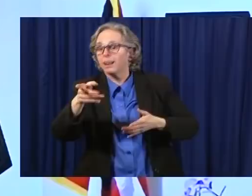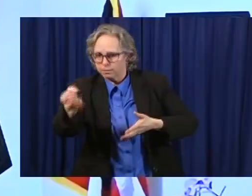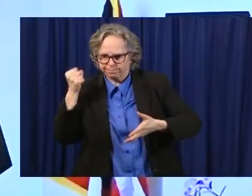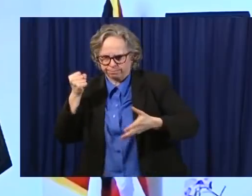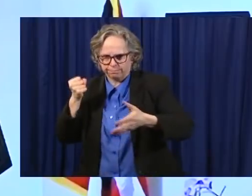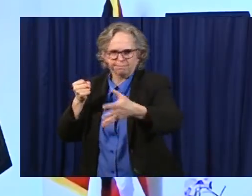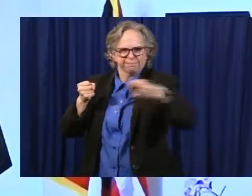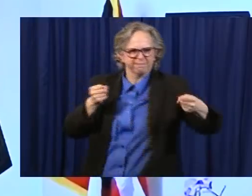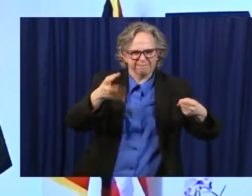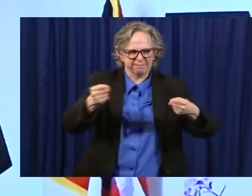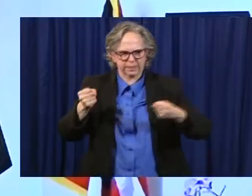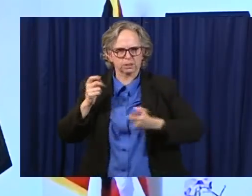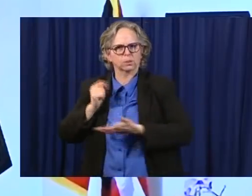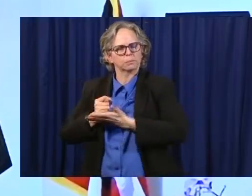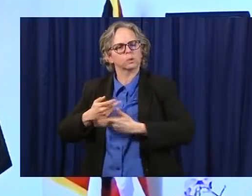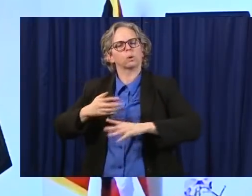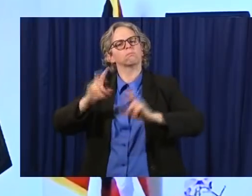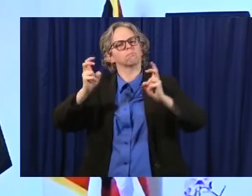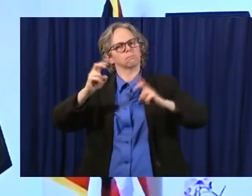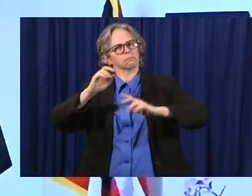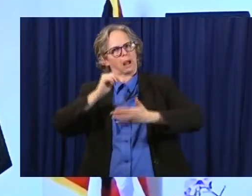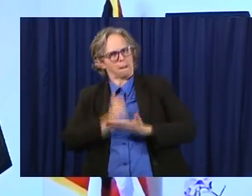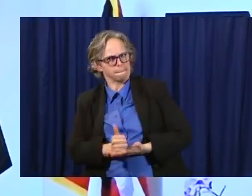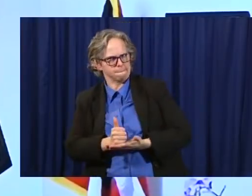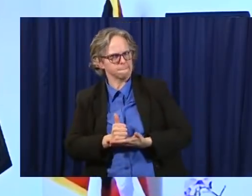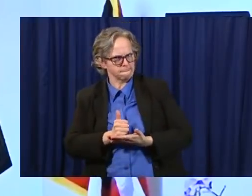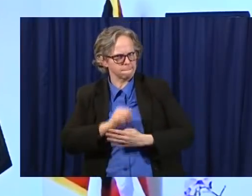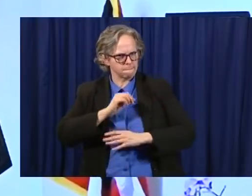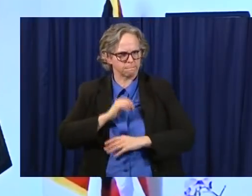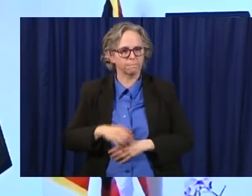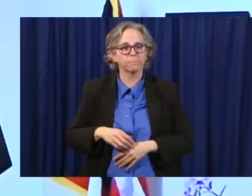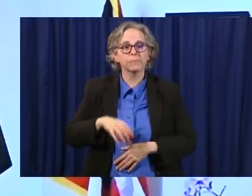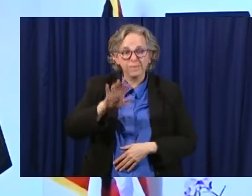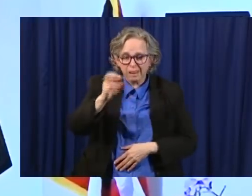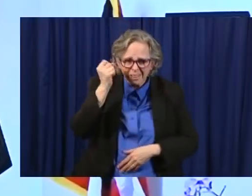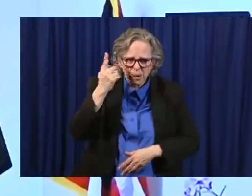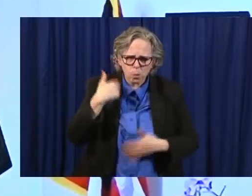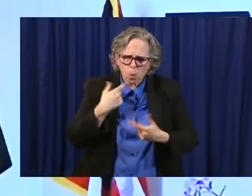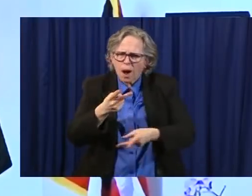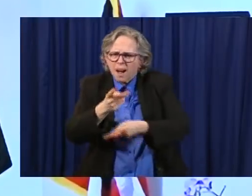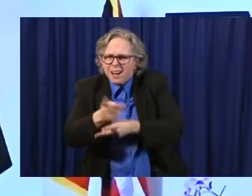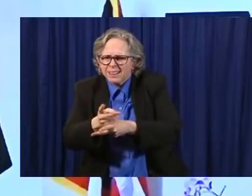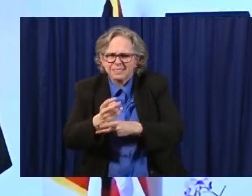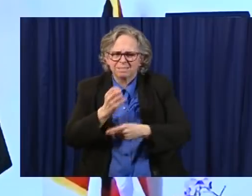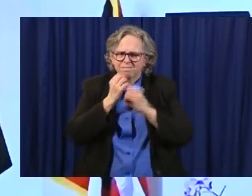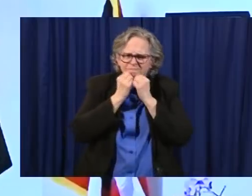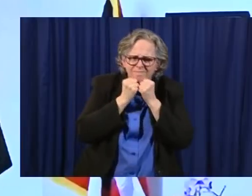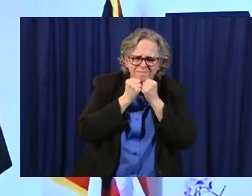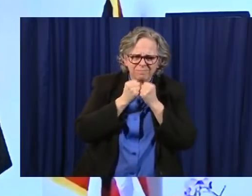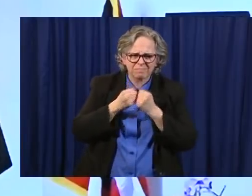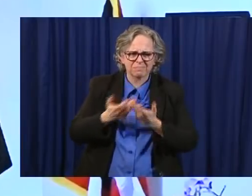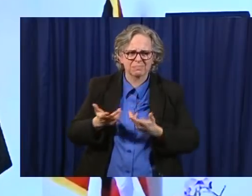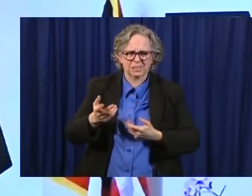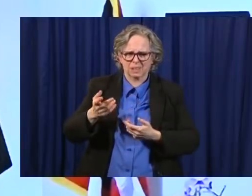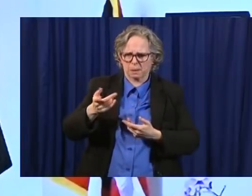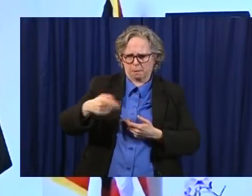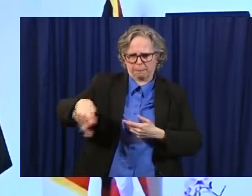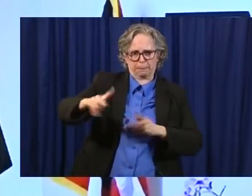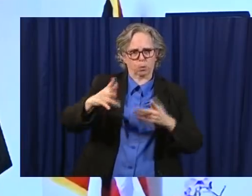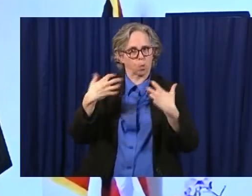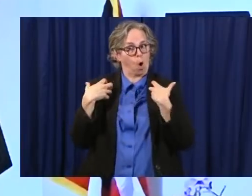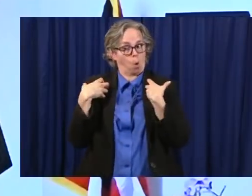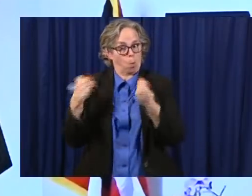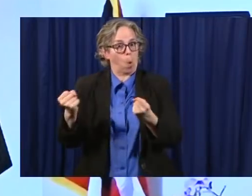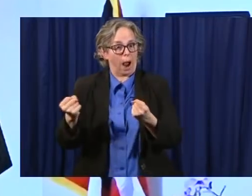that meets the needs. You want to, as you said, you want to take care of the well people, not the people who are just, carrying